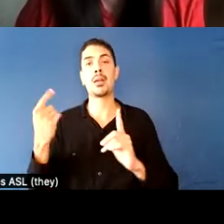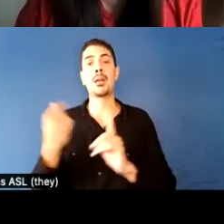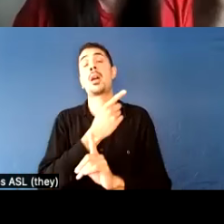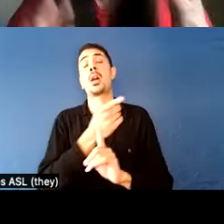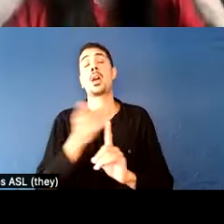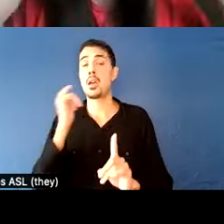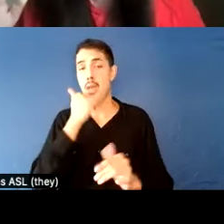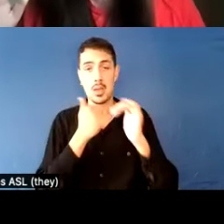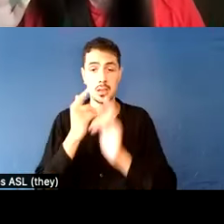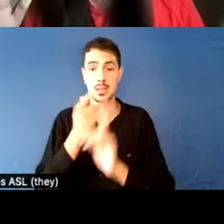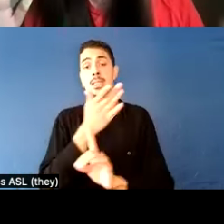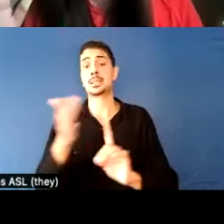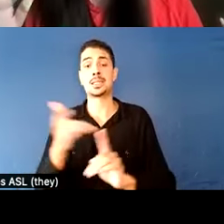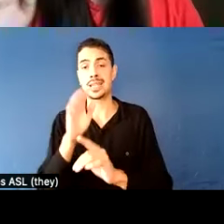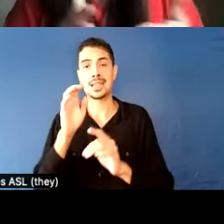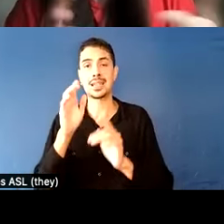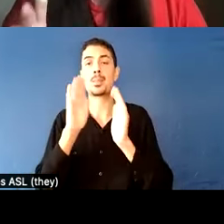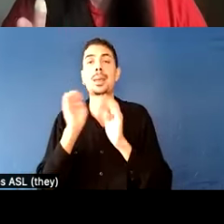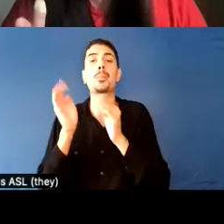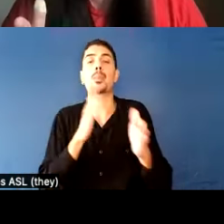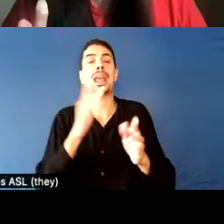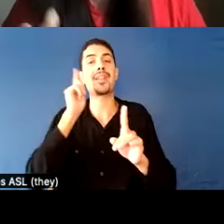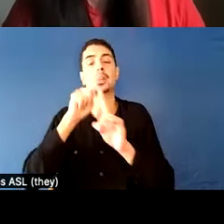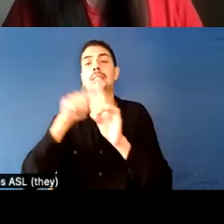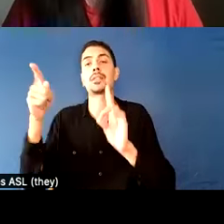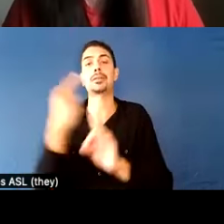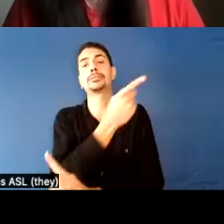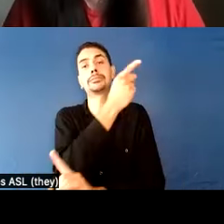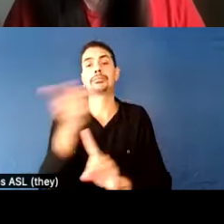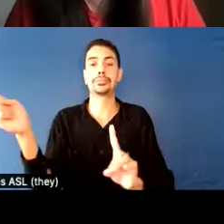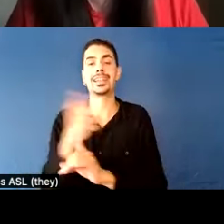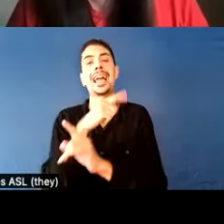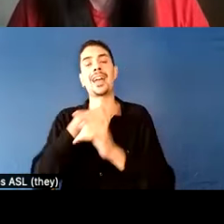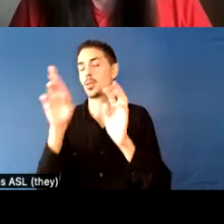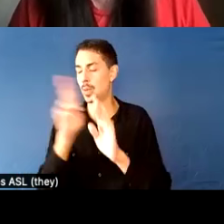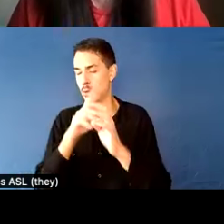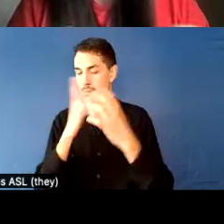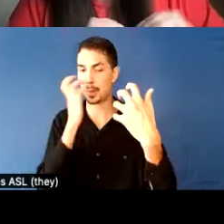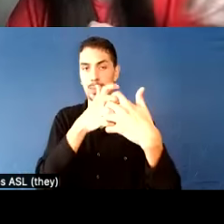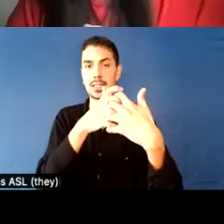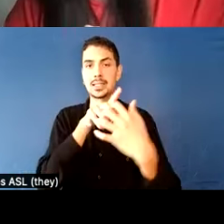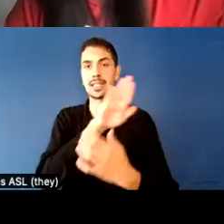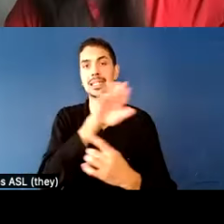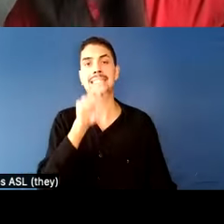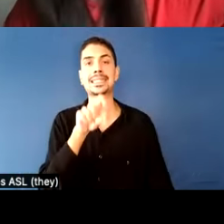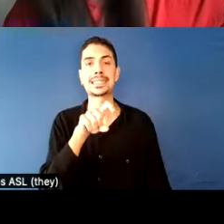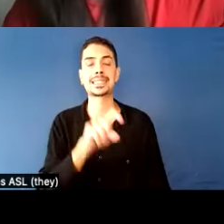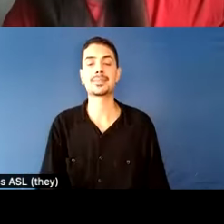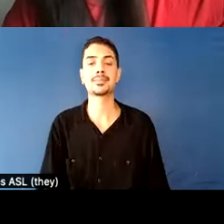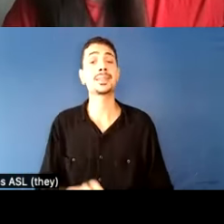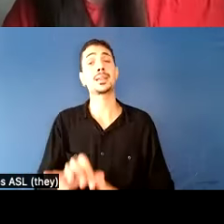preparing all the responders in your community to be able to meet those needs. And that's sometimes even if, in very rural